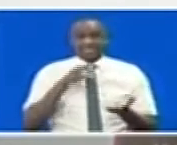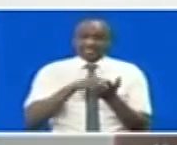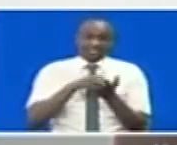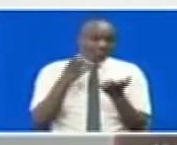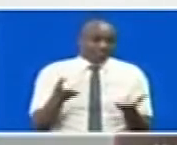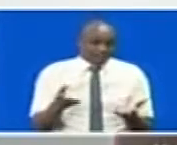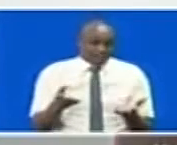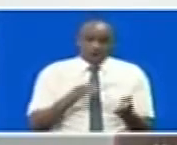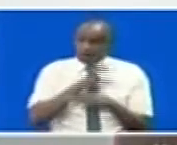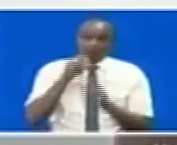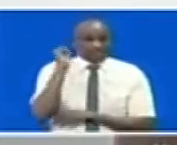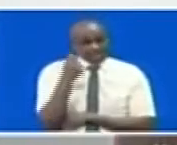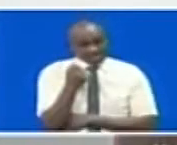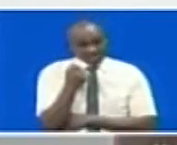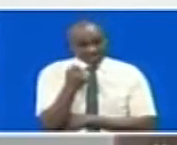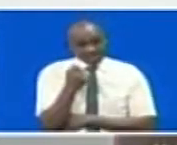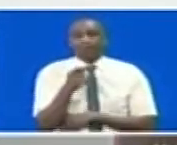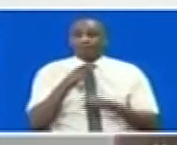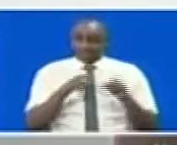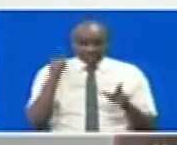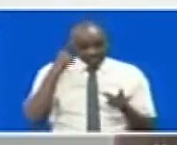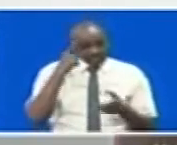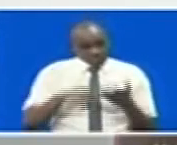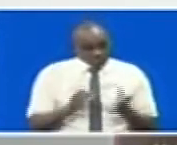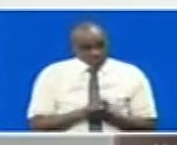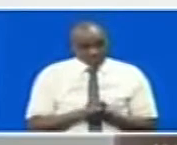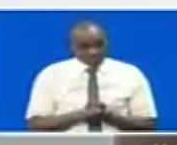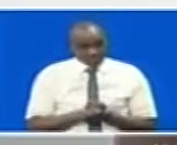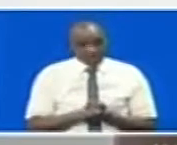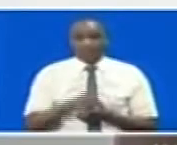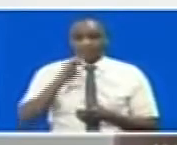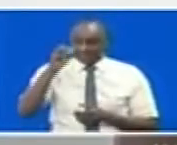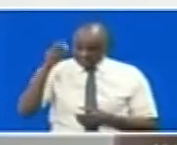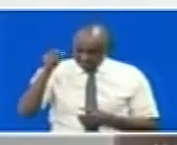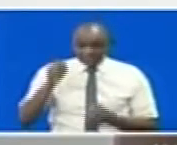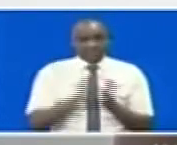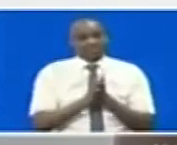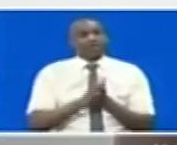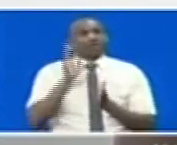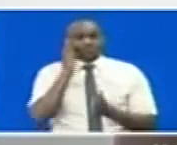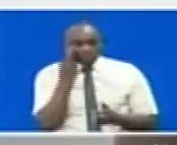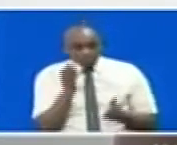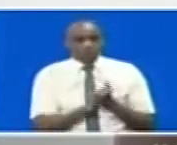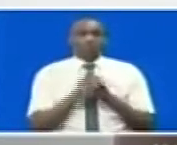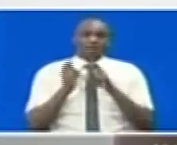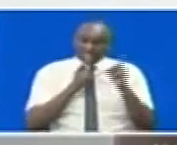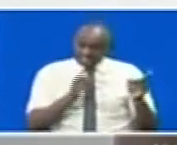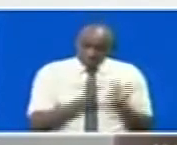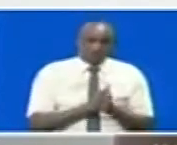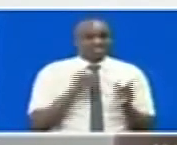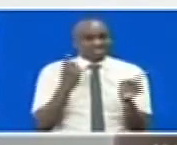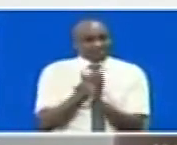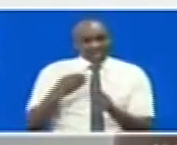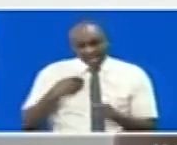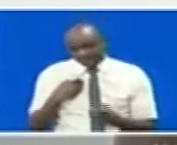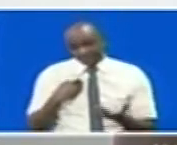across Kenya. But also remember this, from Marsabit, Mandera, Isiolo, Samburu, Baringo, the one that is on